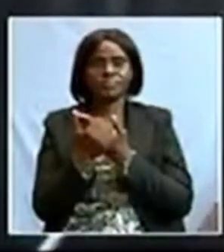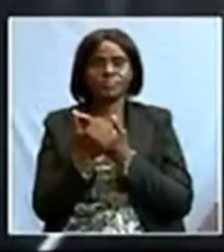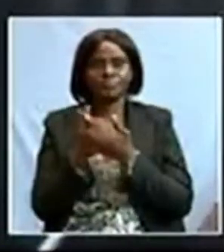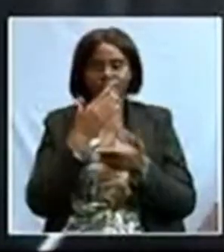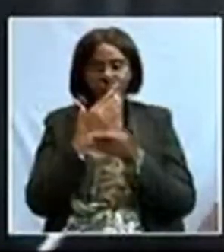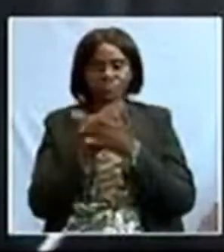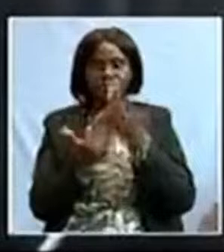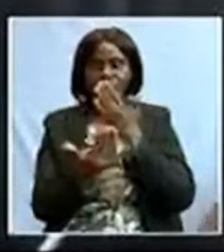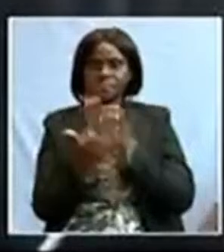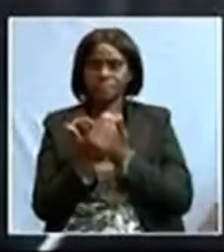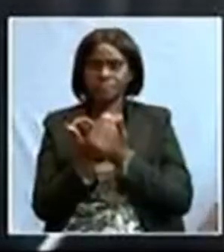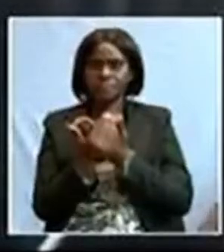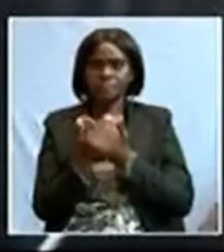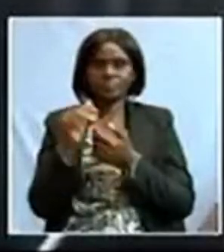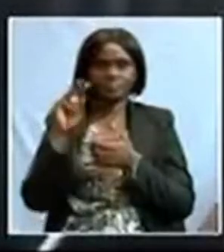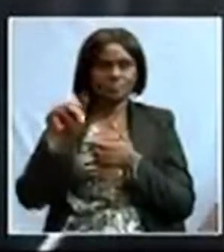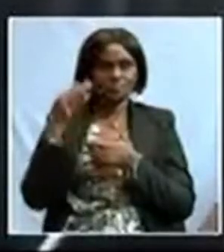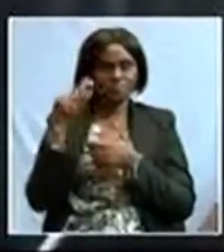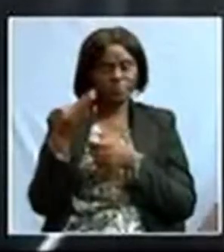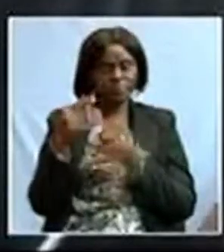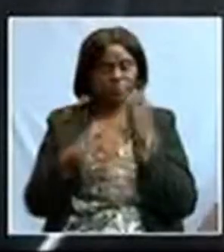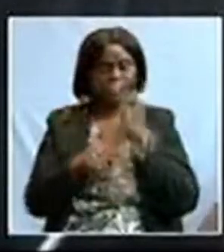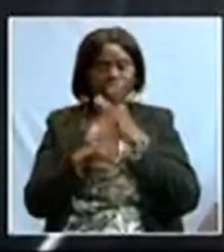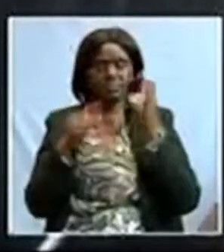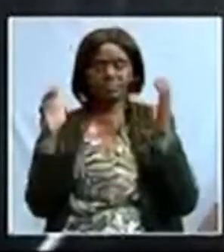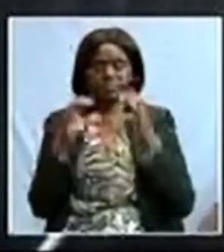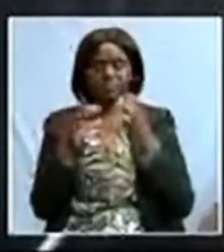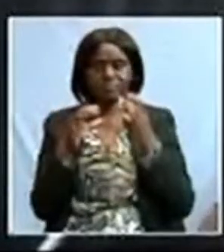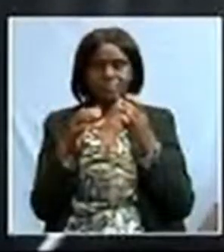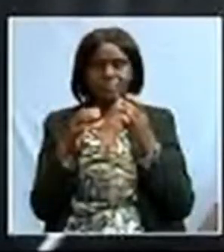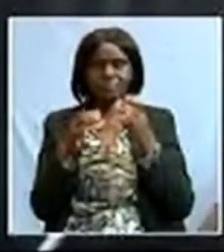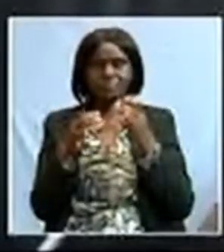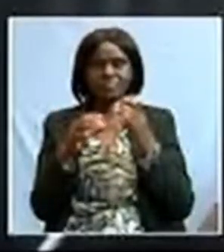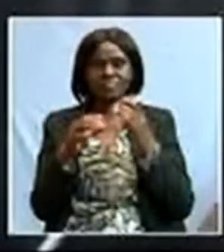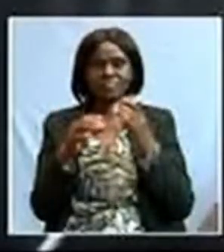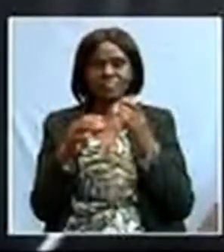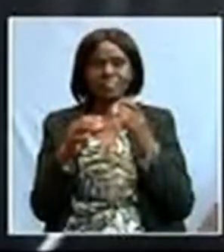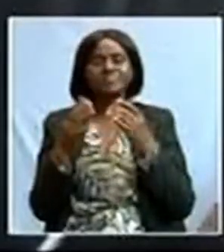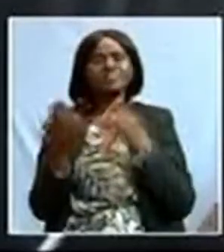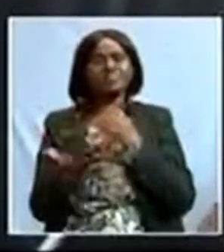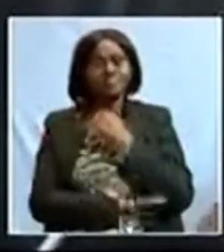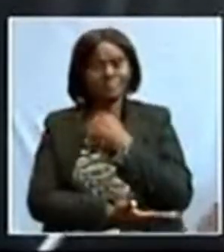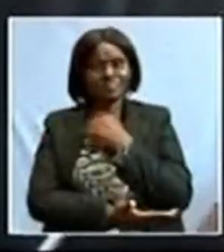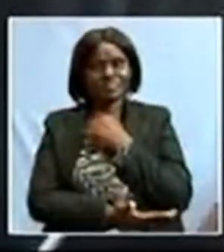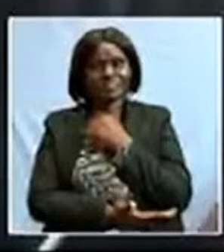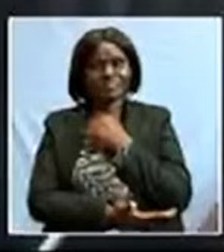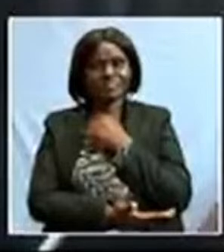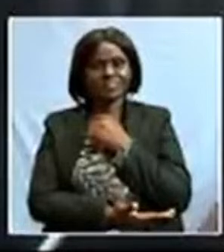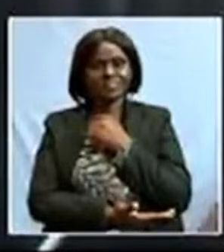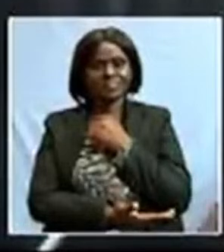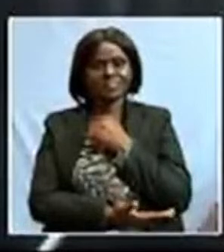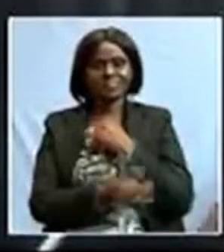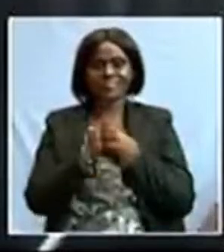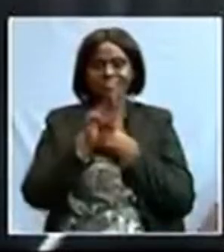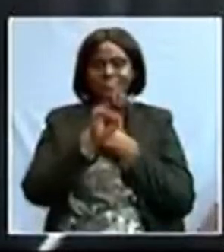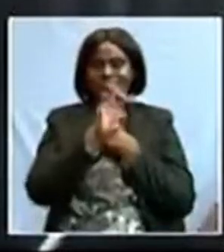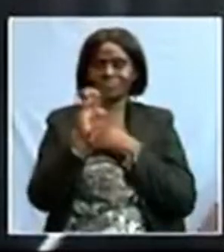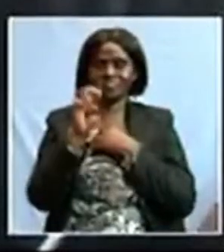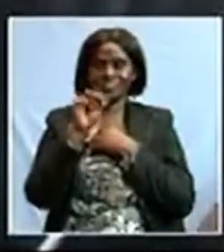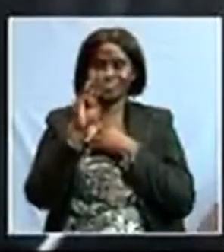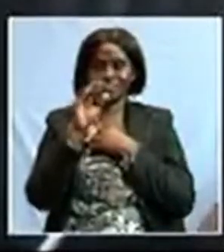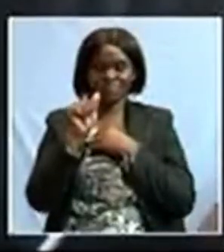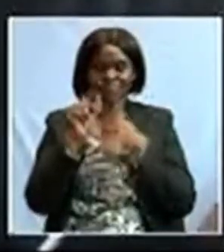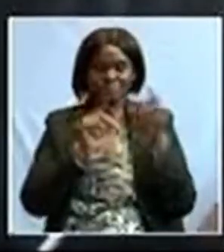Good morning, Mufulira Town Council. Is it Municipal Council? You are welcome. My name is Mwemba Traxons